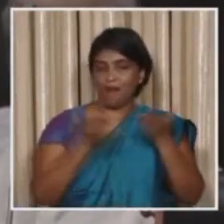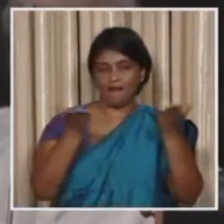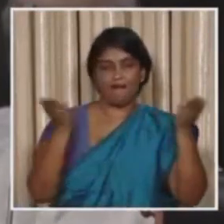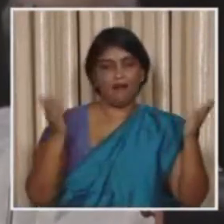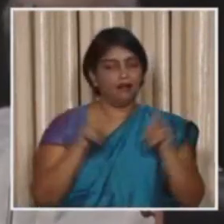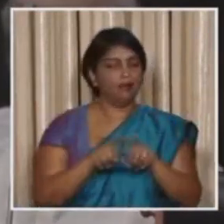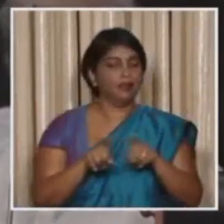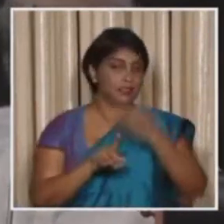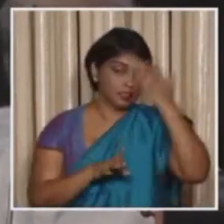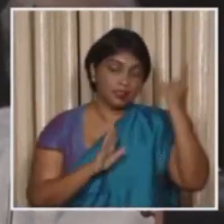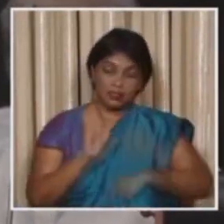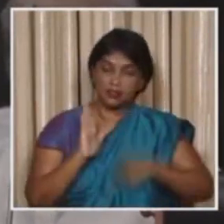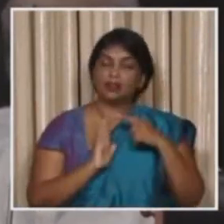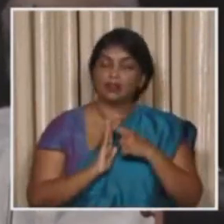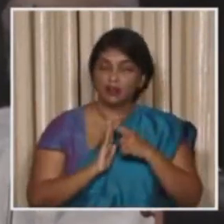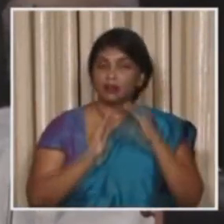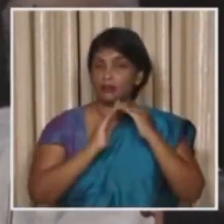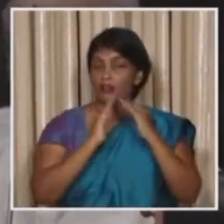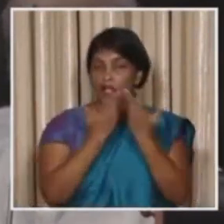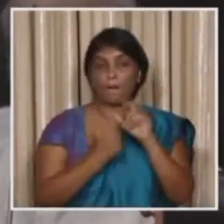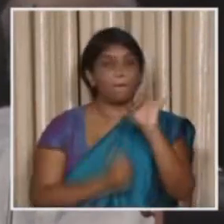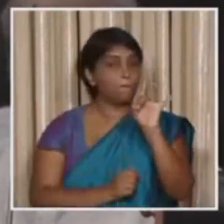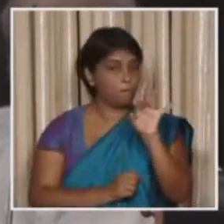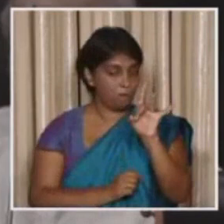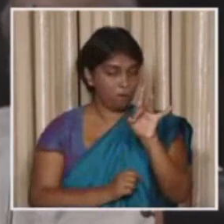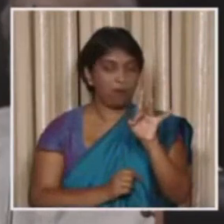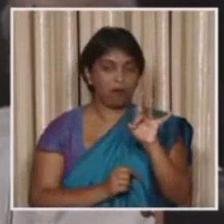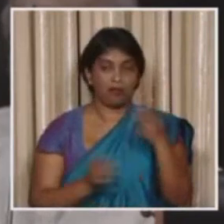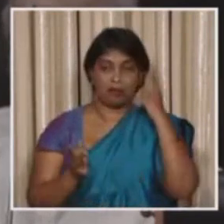centres with a total of 136 families and